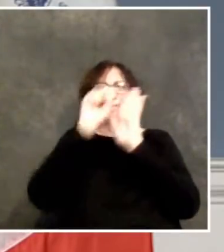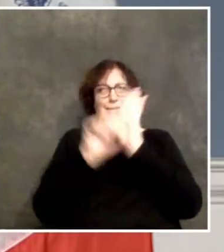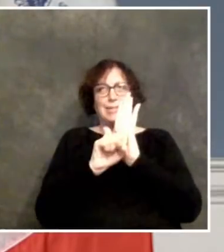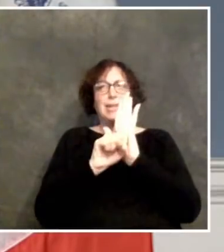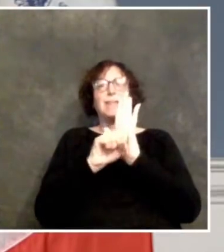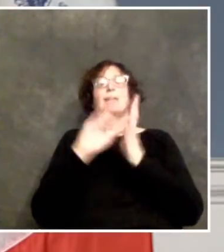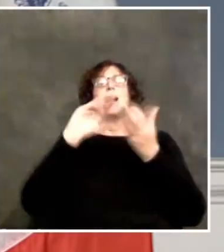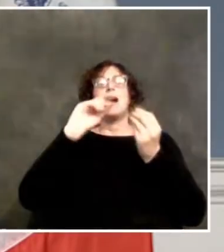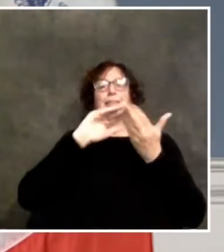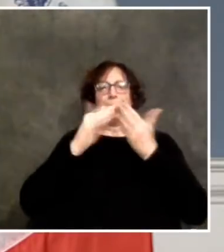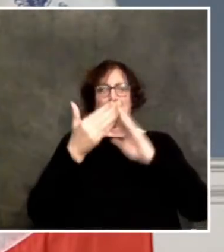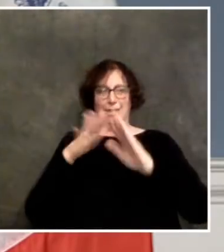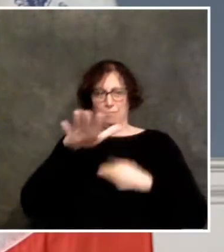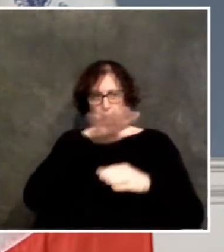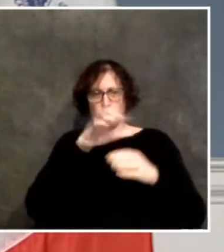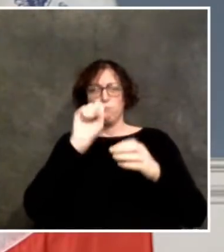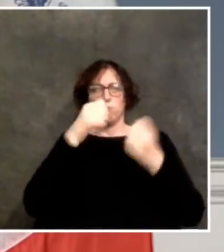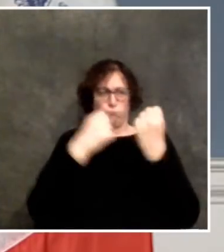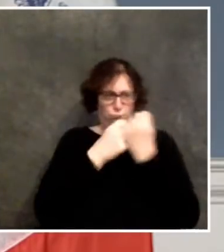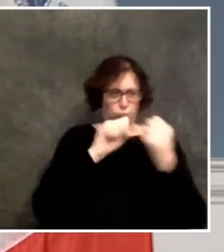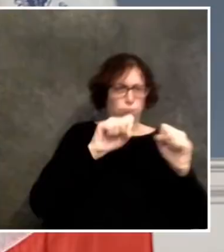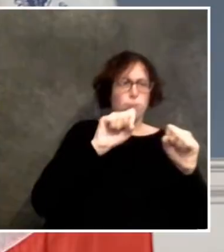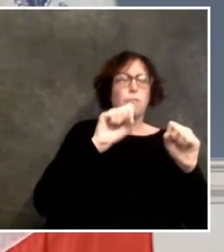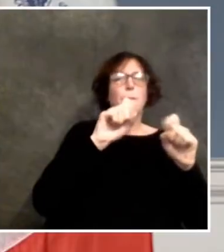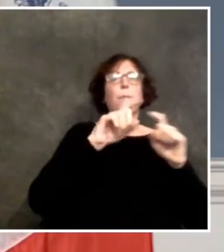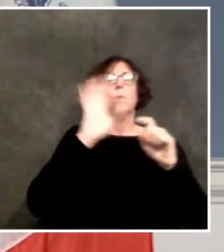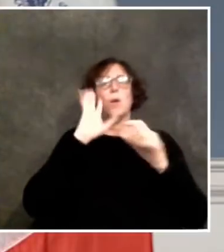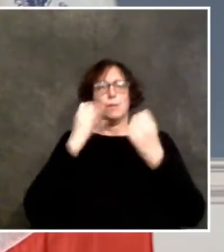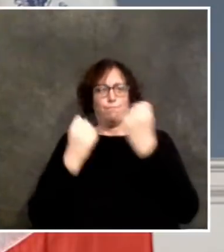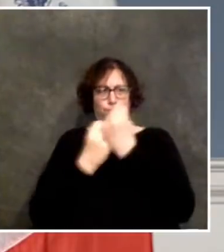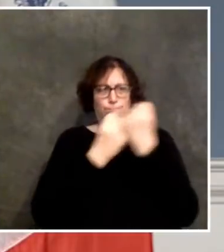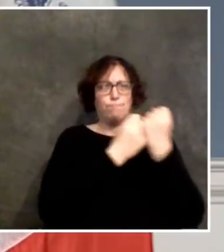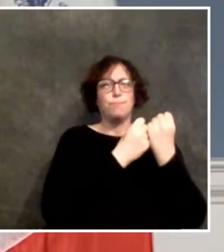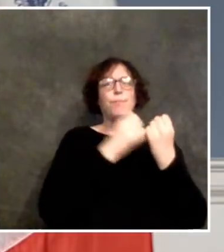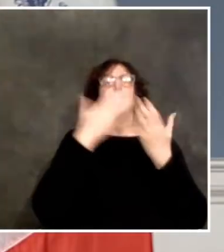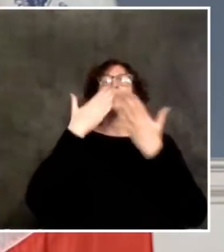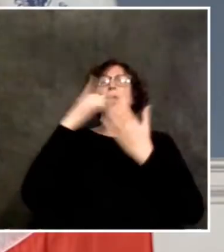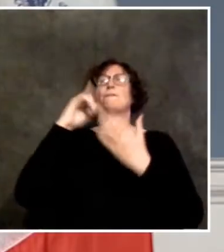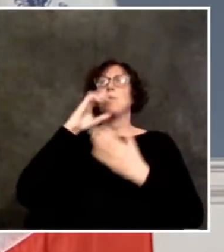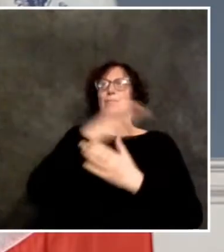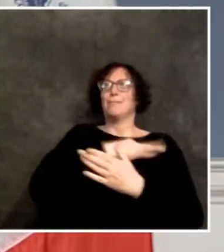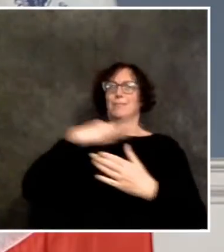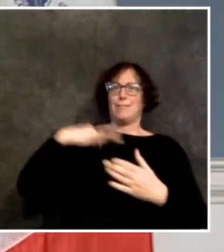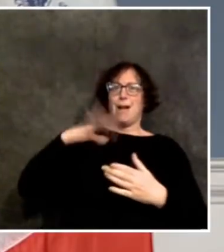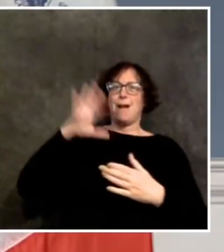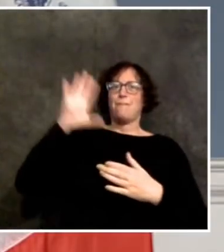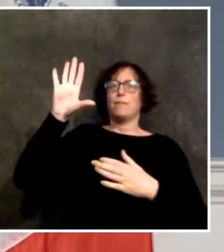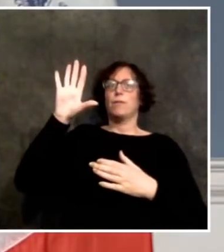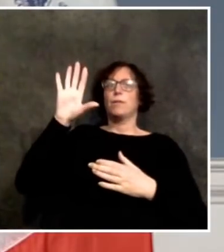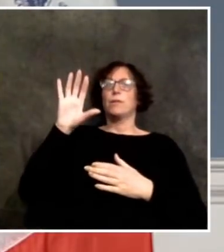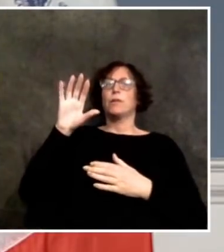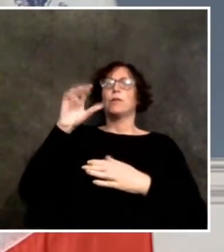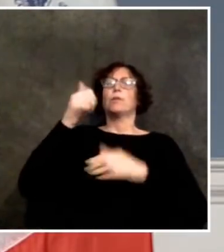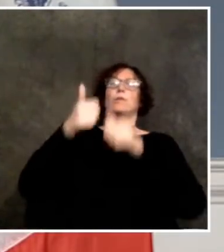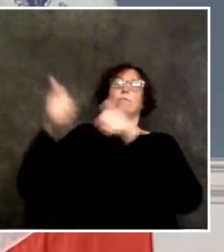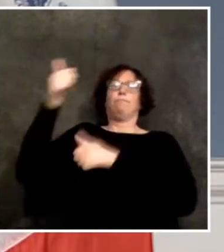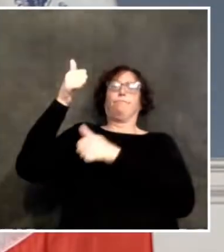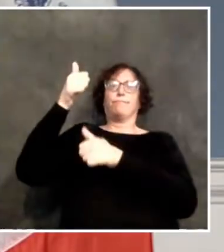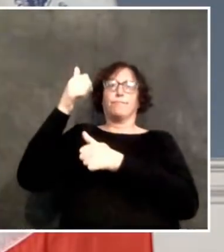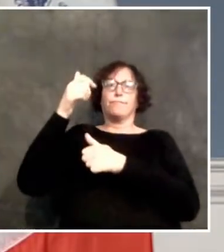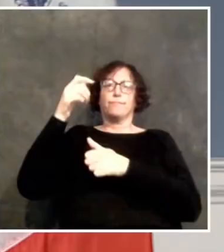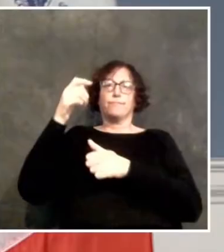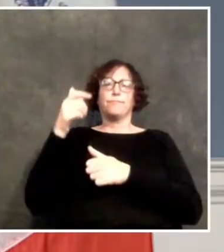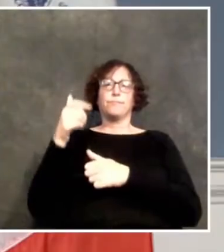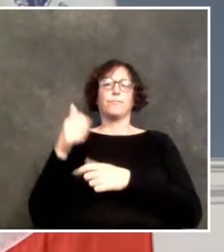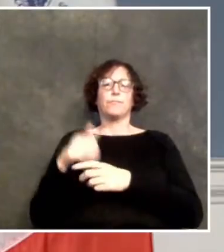that, the state was able to take that money and tide itself over. And then what we need to focus on is that